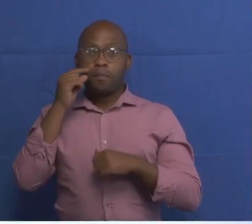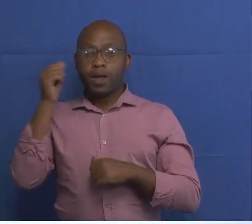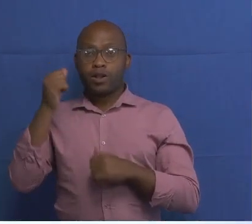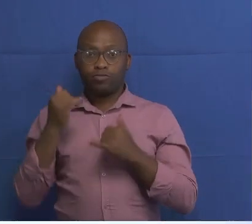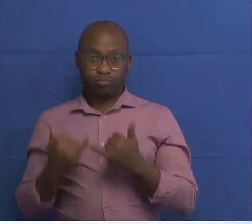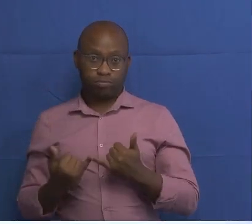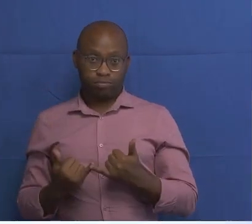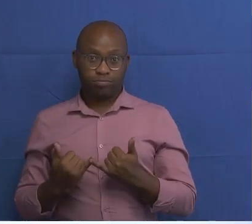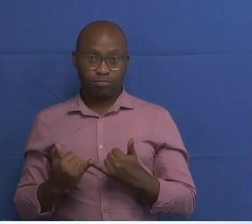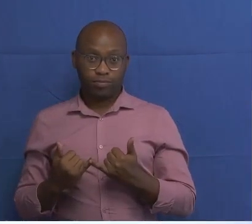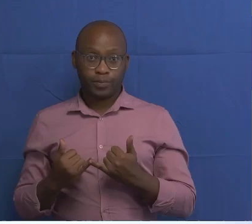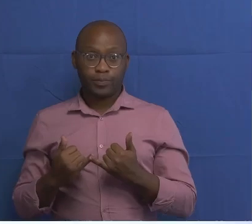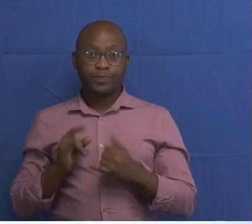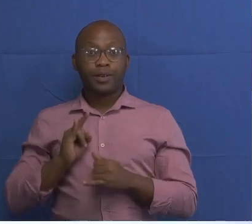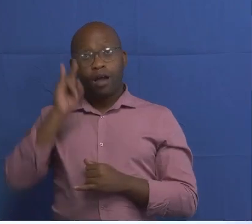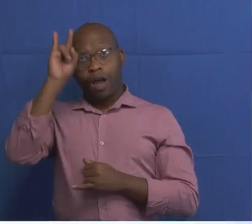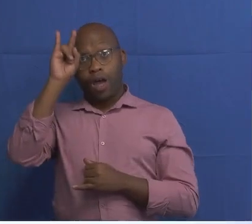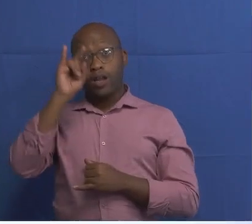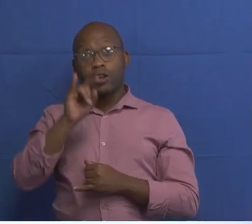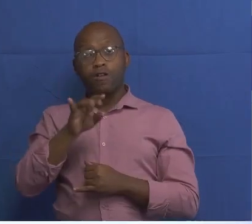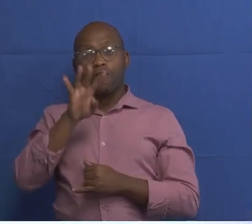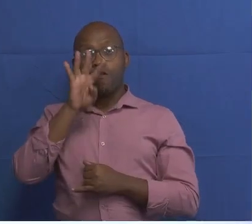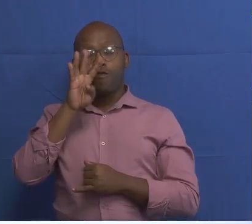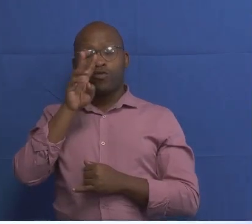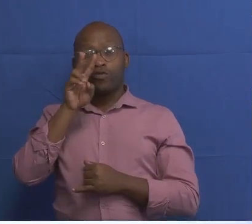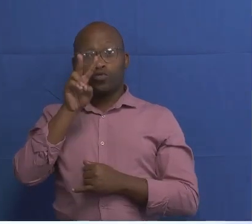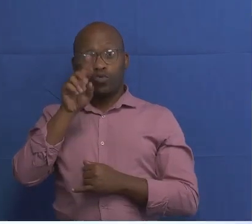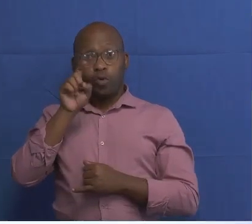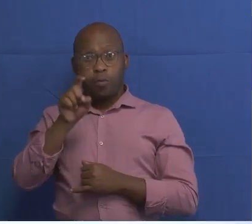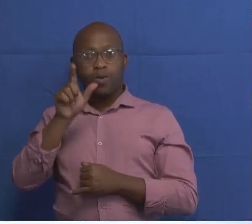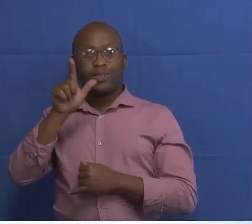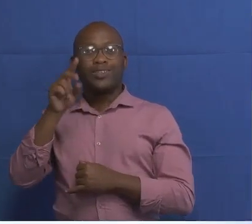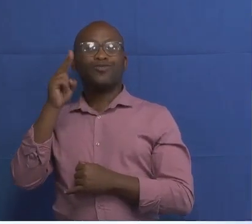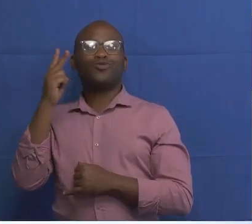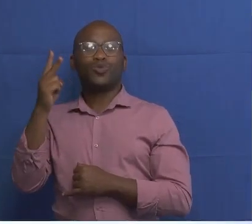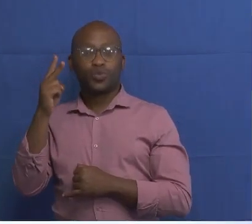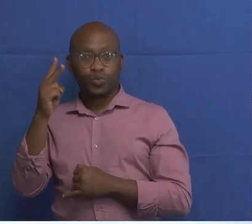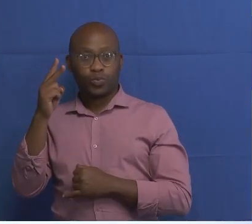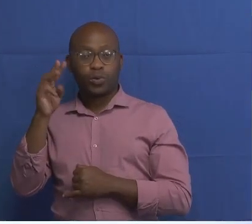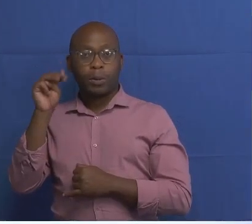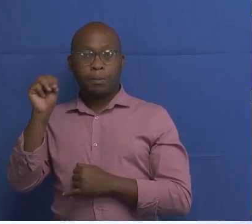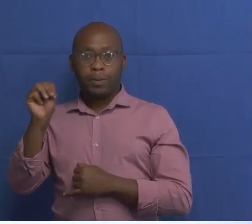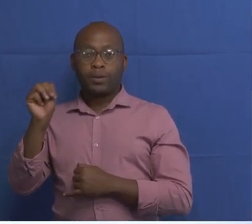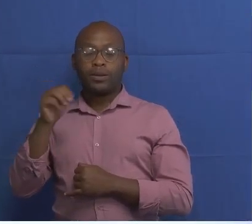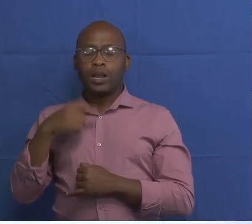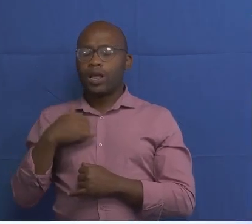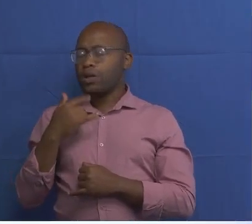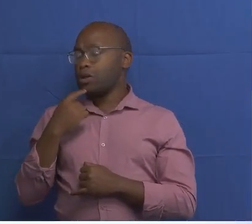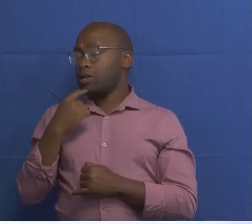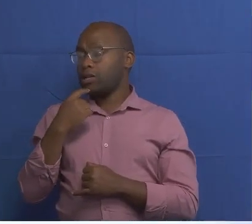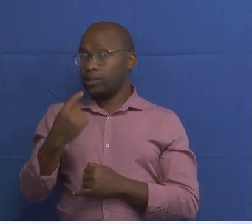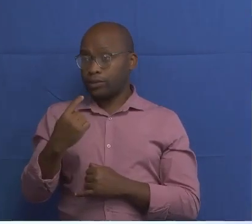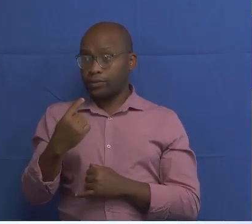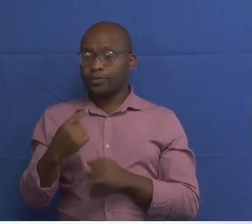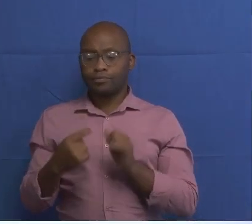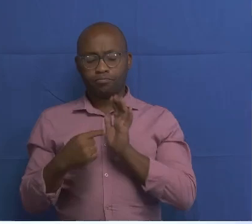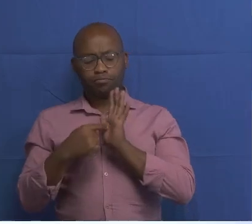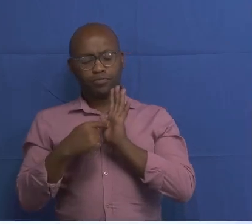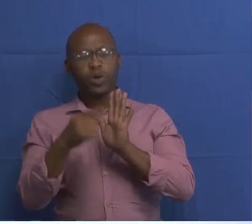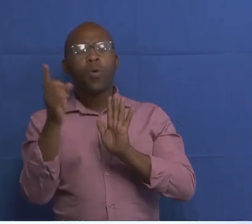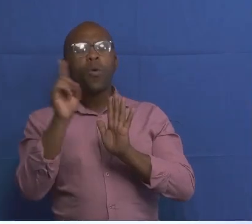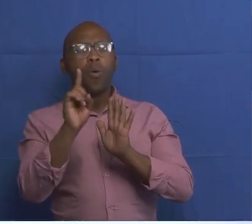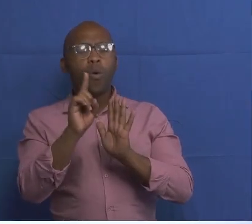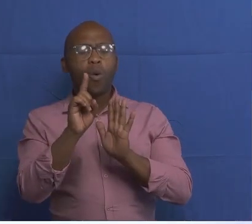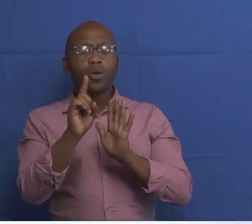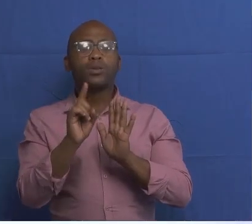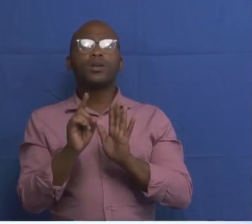his height is about 2.72 meters. Now, with this picture, I want to show you that what an individual looks like, it